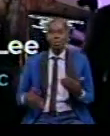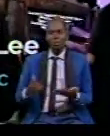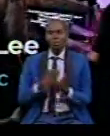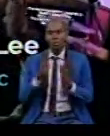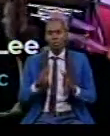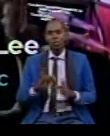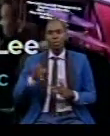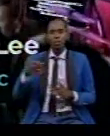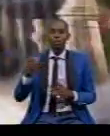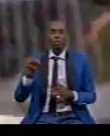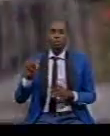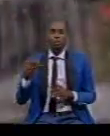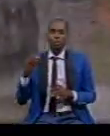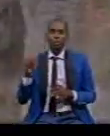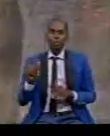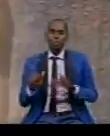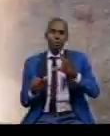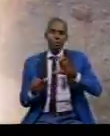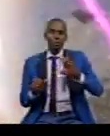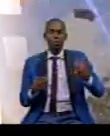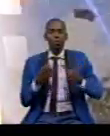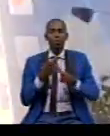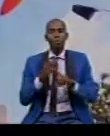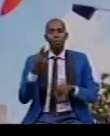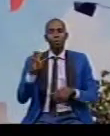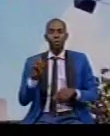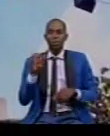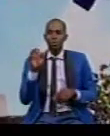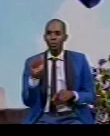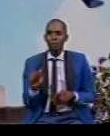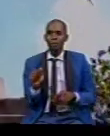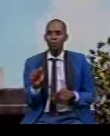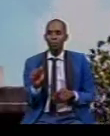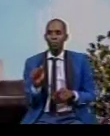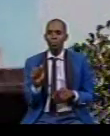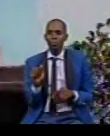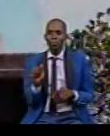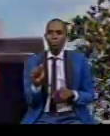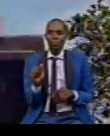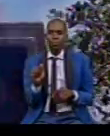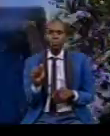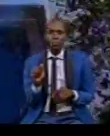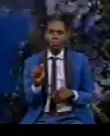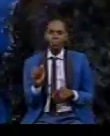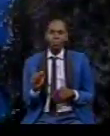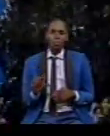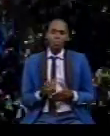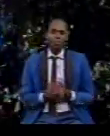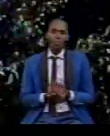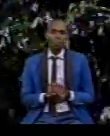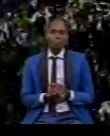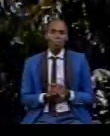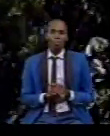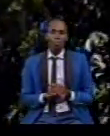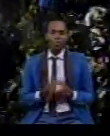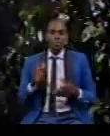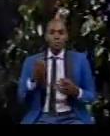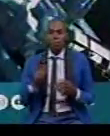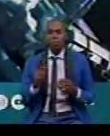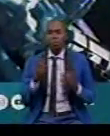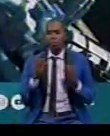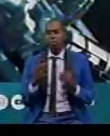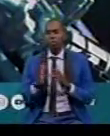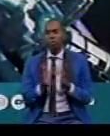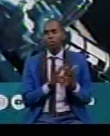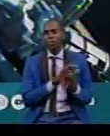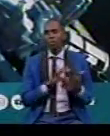how long is it ago since this came unto him. And